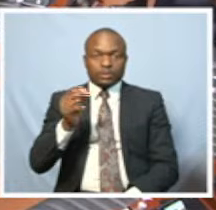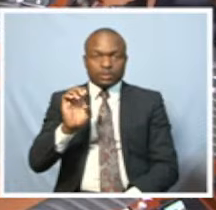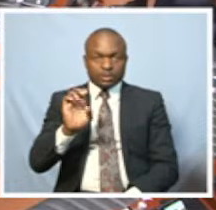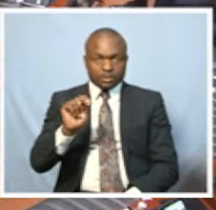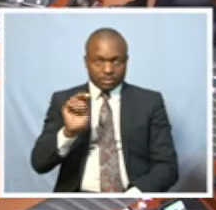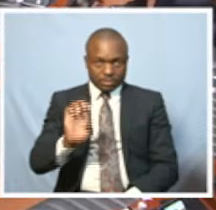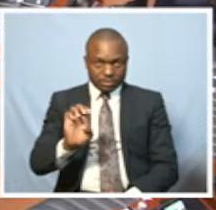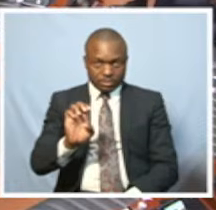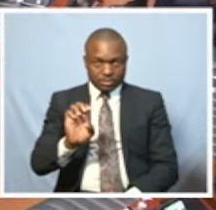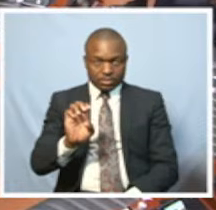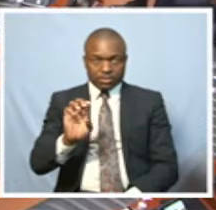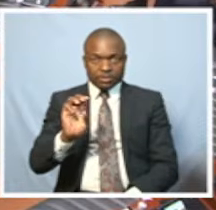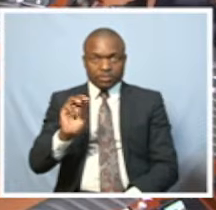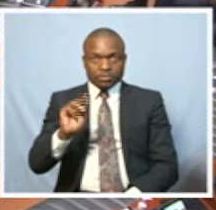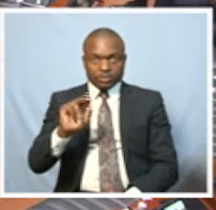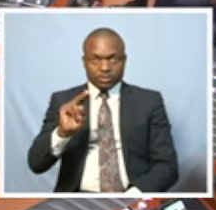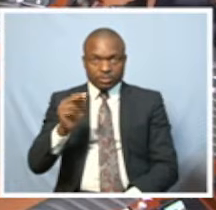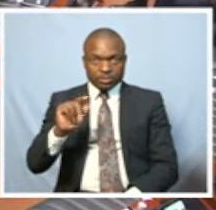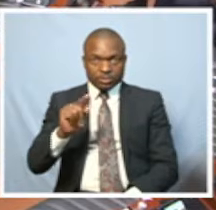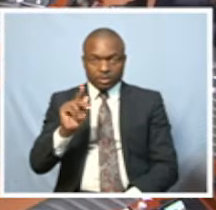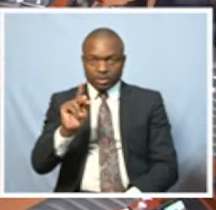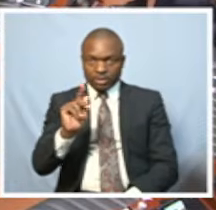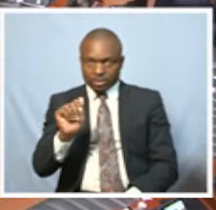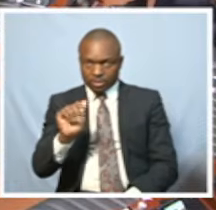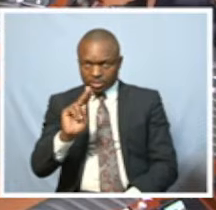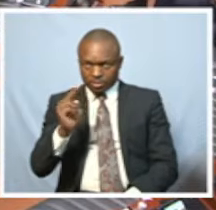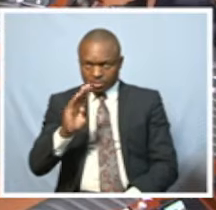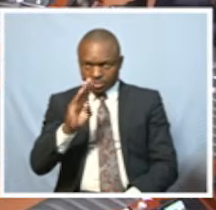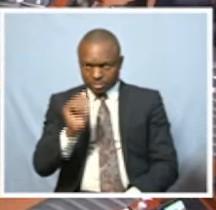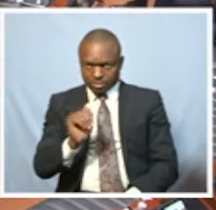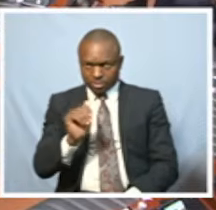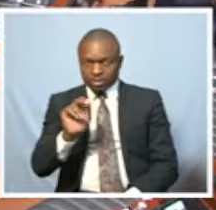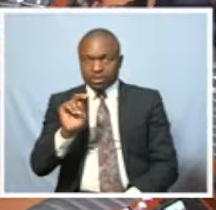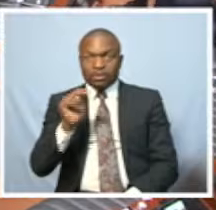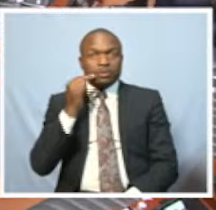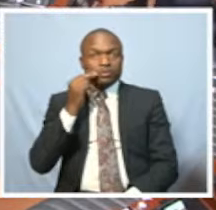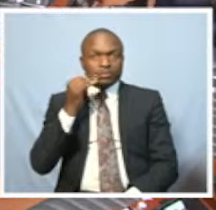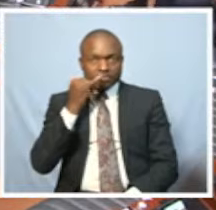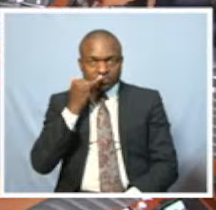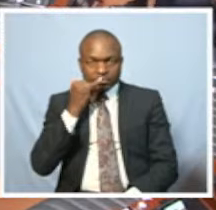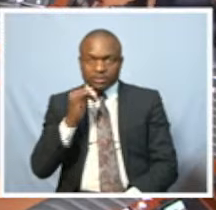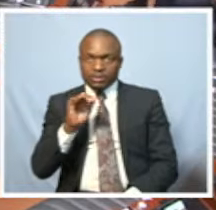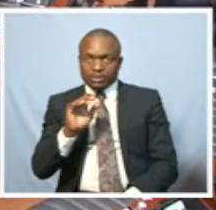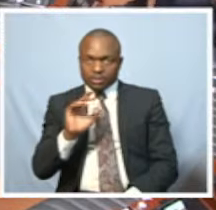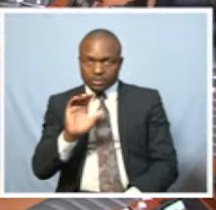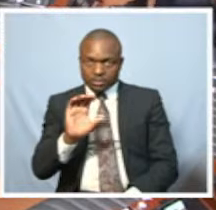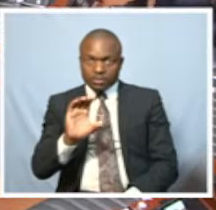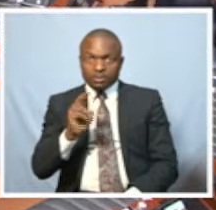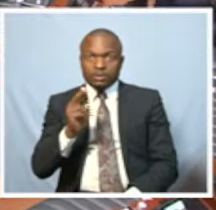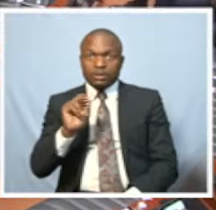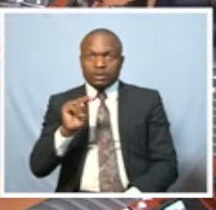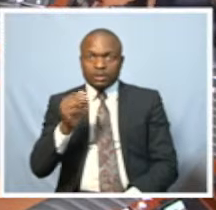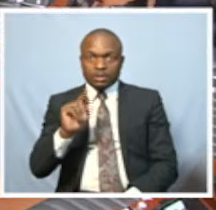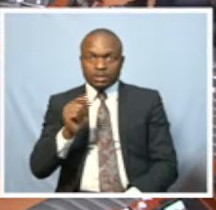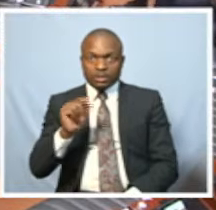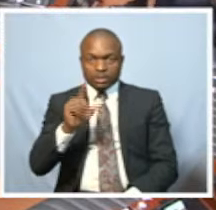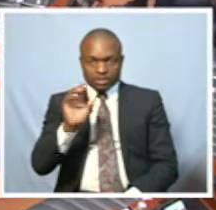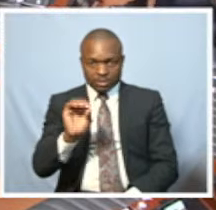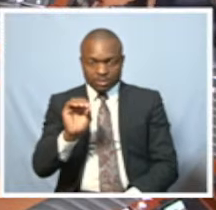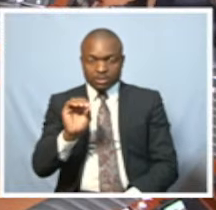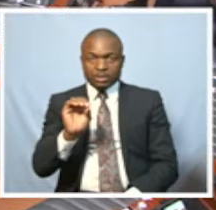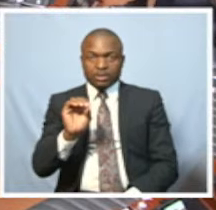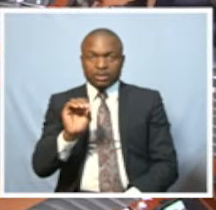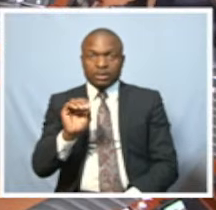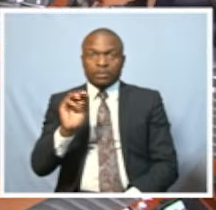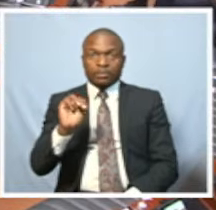Kibunga, Mukungule, Kaluba, Kalimba, Nabwalia, Changalilo, Kashaita, and Matebe.